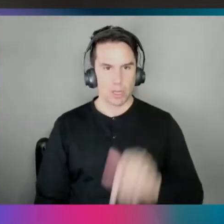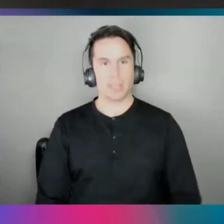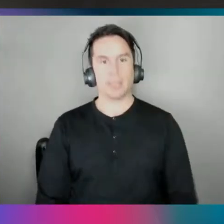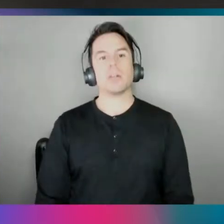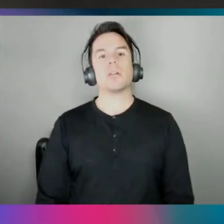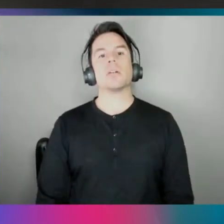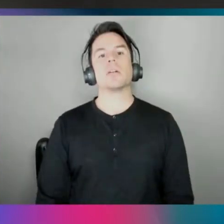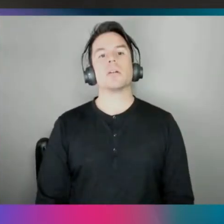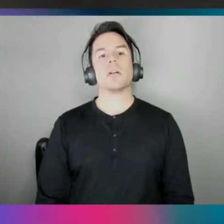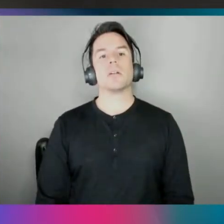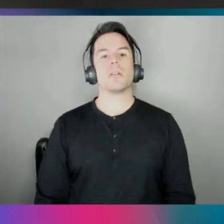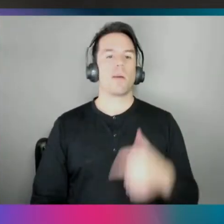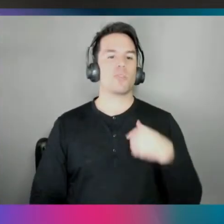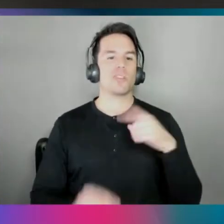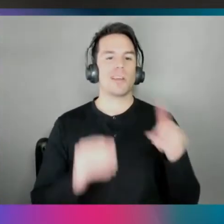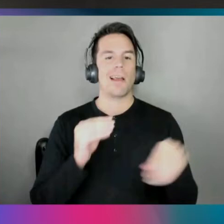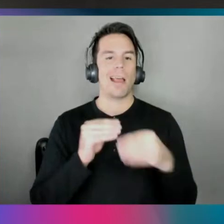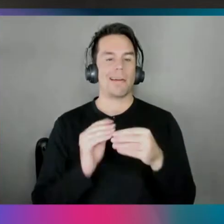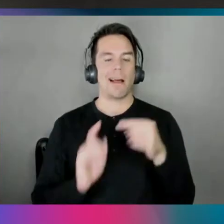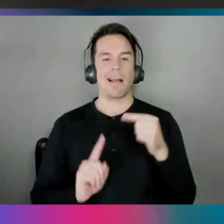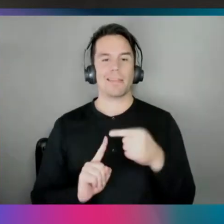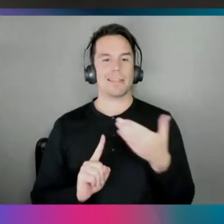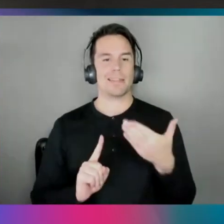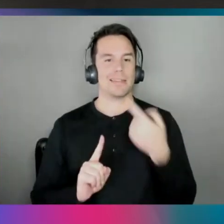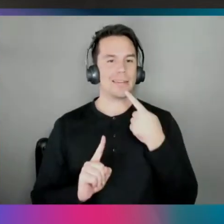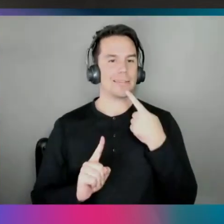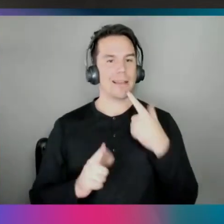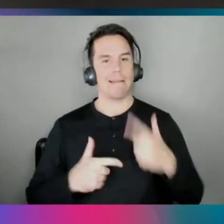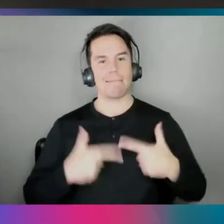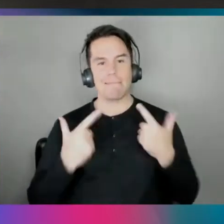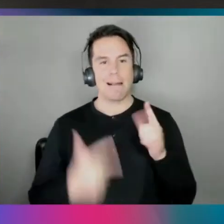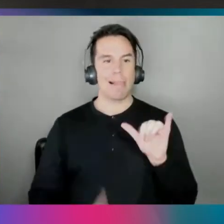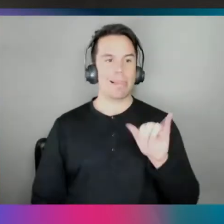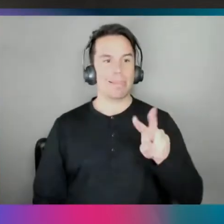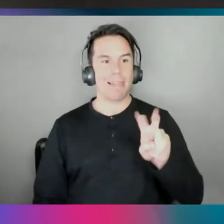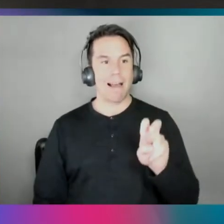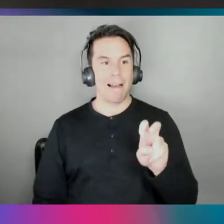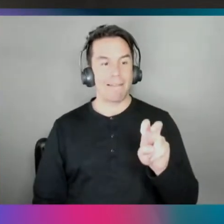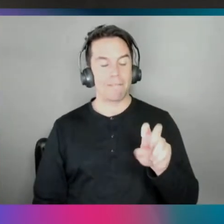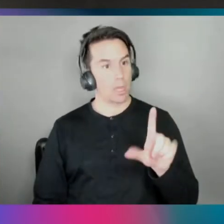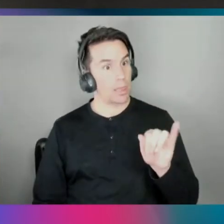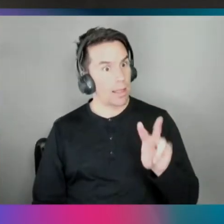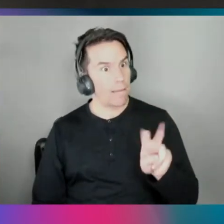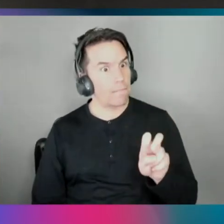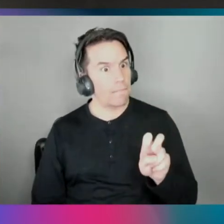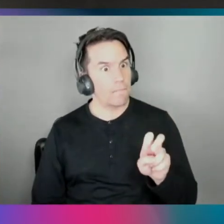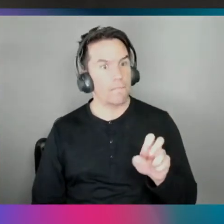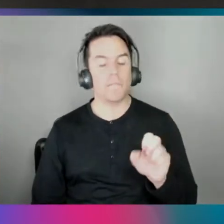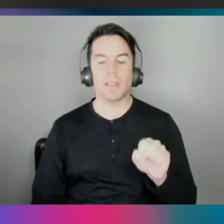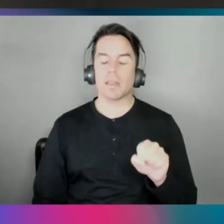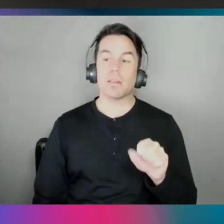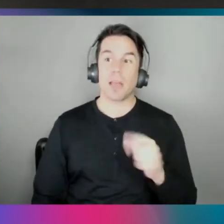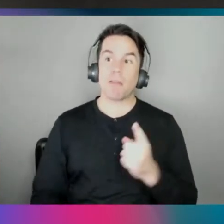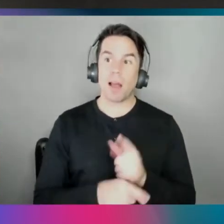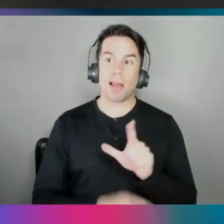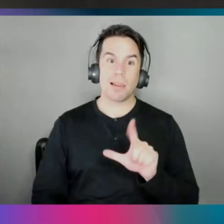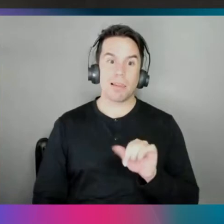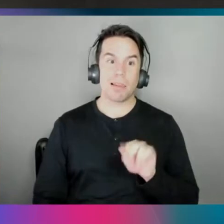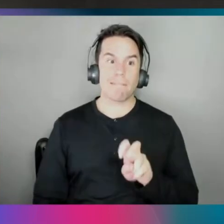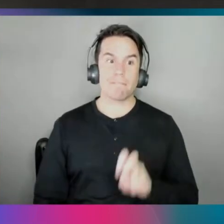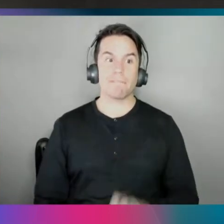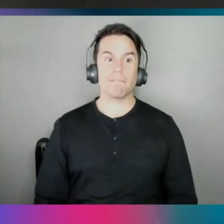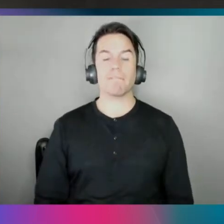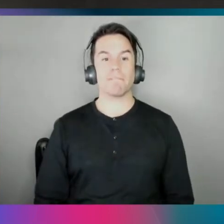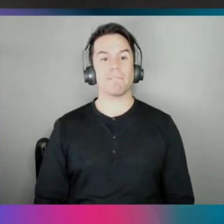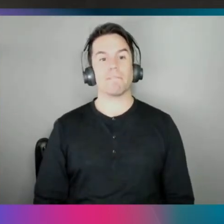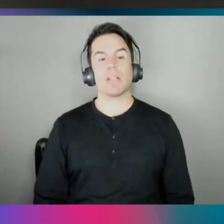add on this to say live. Okay? Live. Yeah, live. Right? So we'll go ahead. Episode 4. We'll just the training job. Someone will be